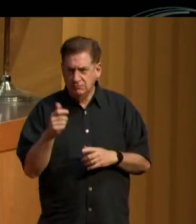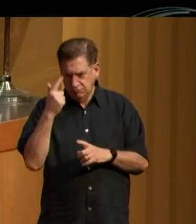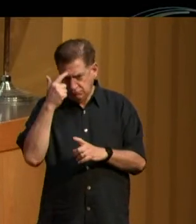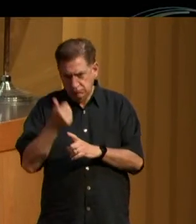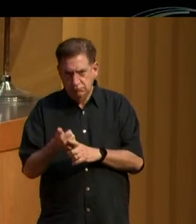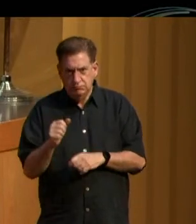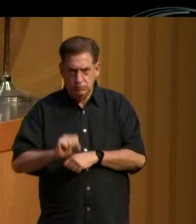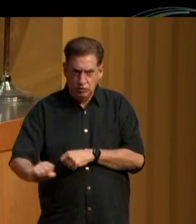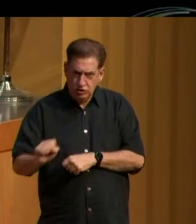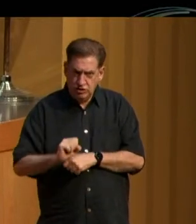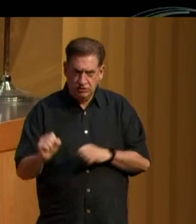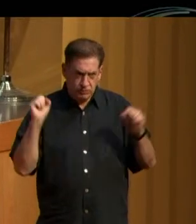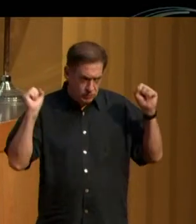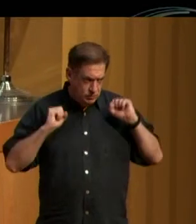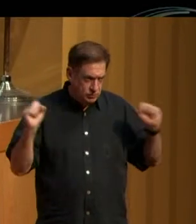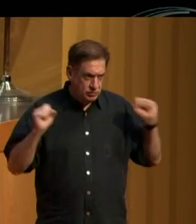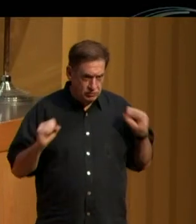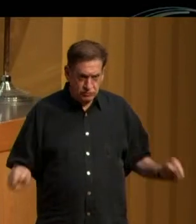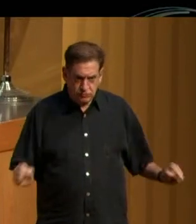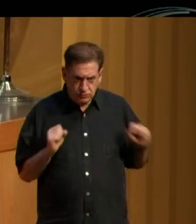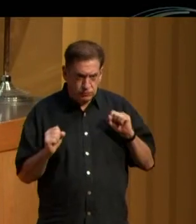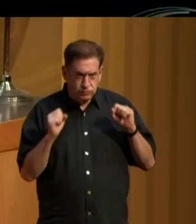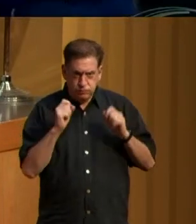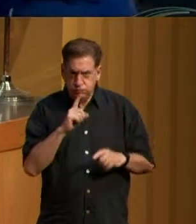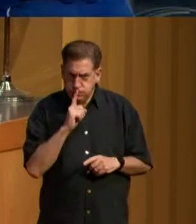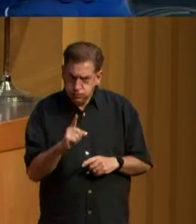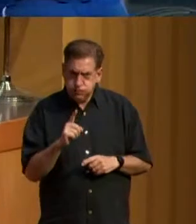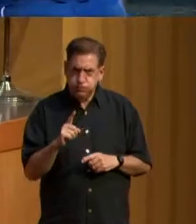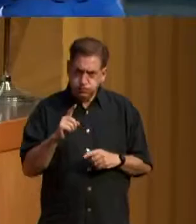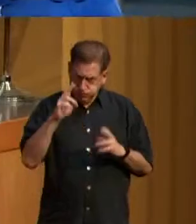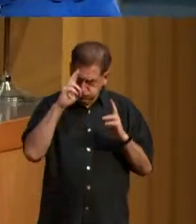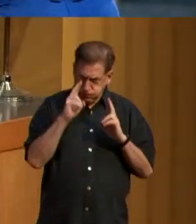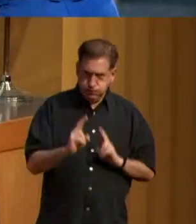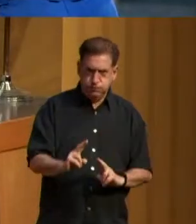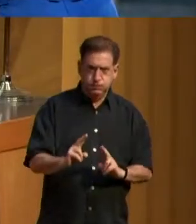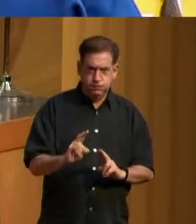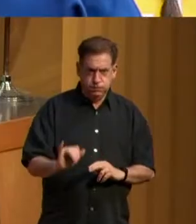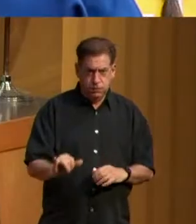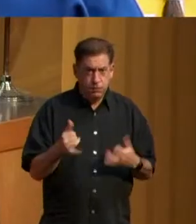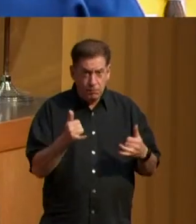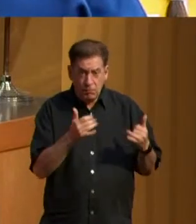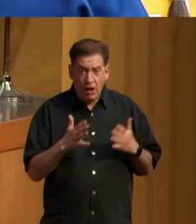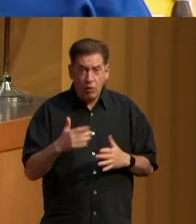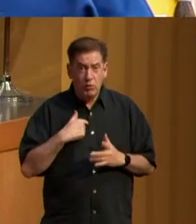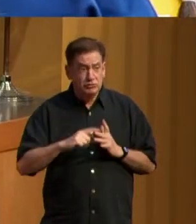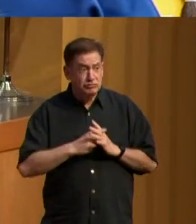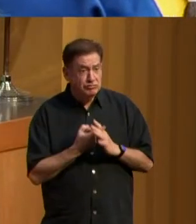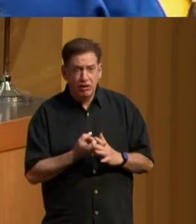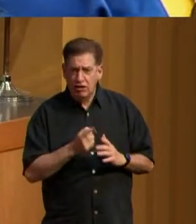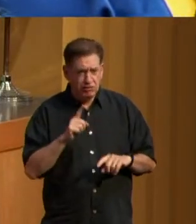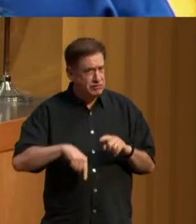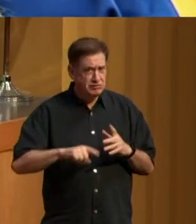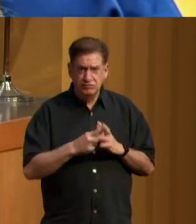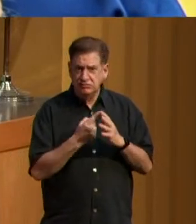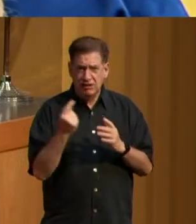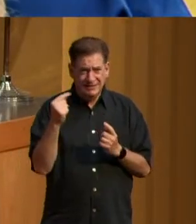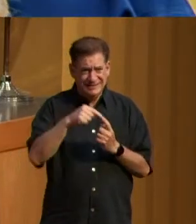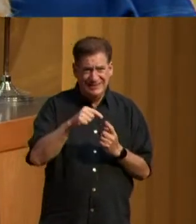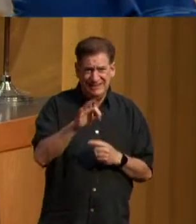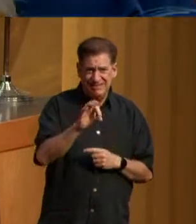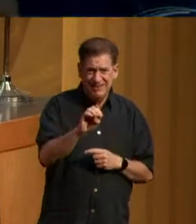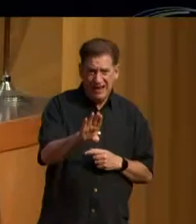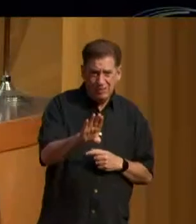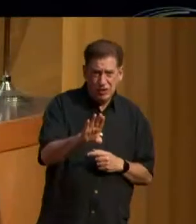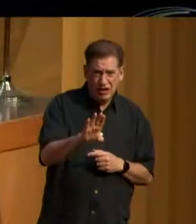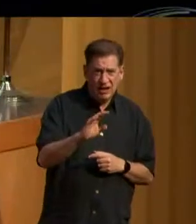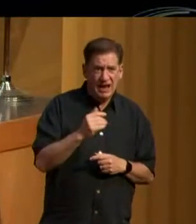really hard. It was a real tribute to those players because when we started, we couldn't start till February. Our